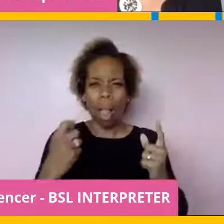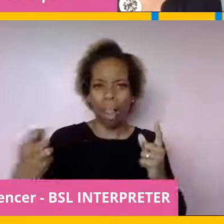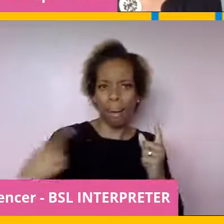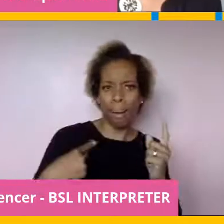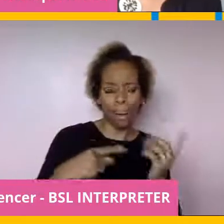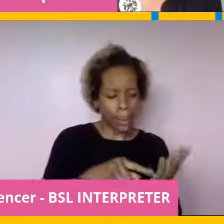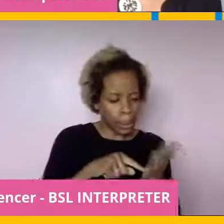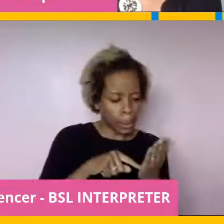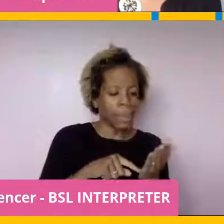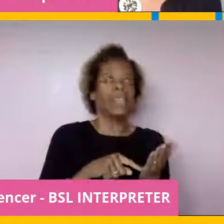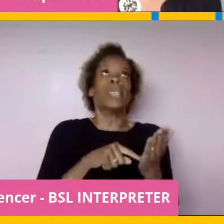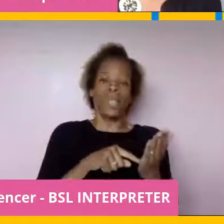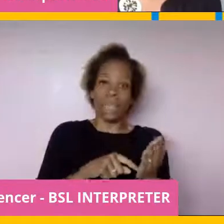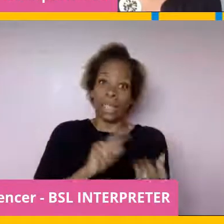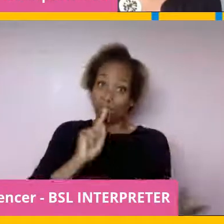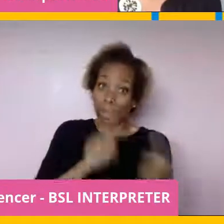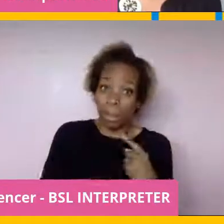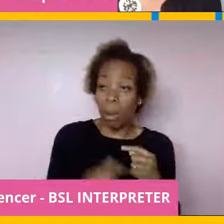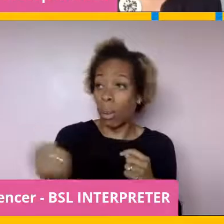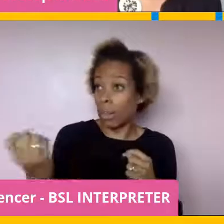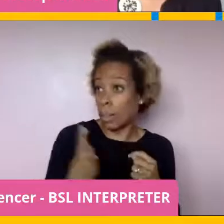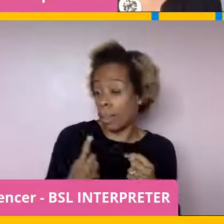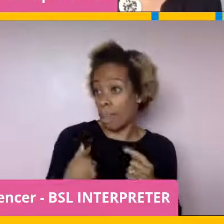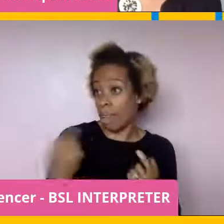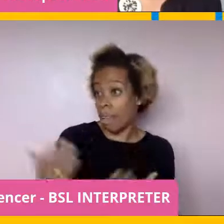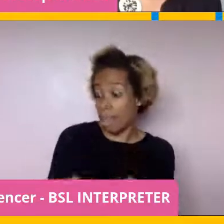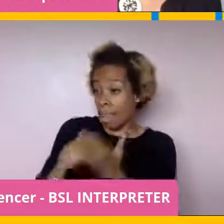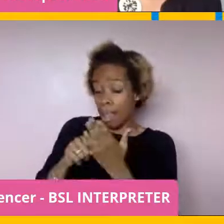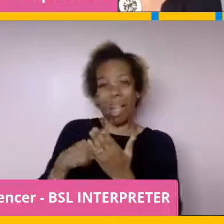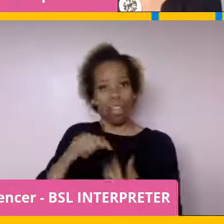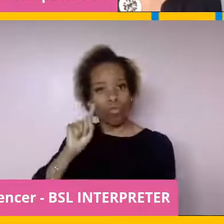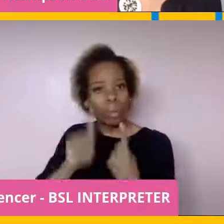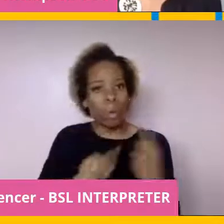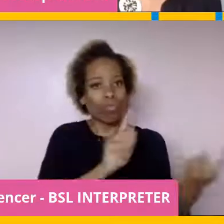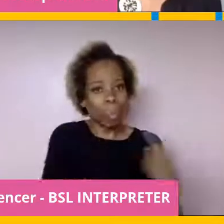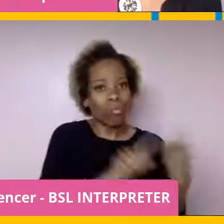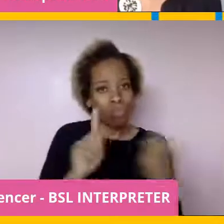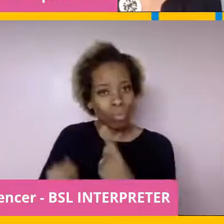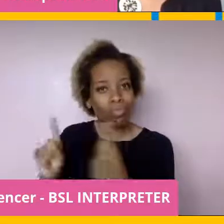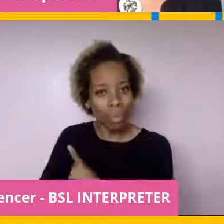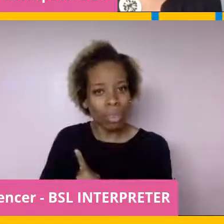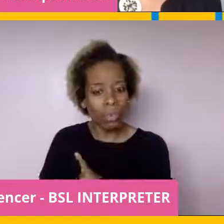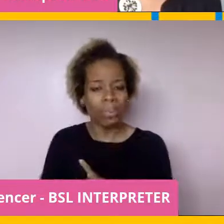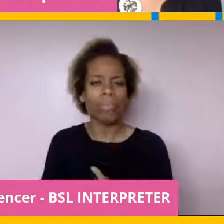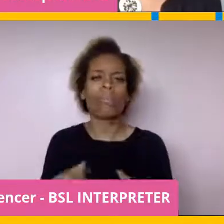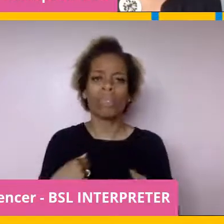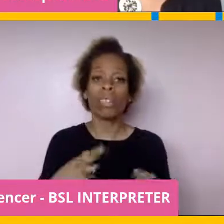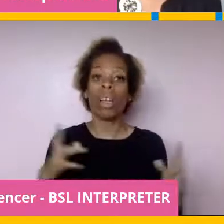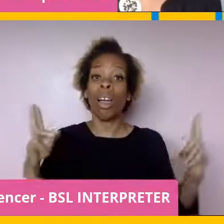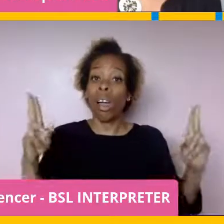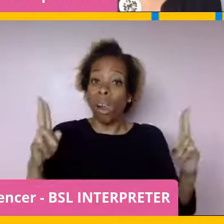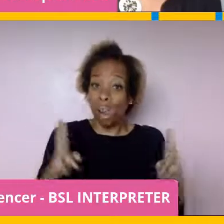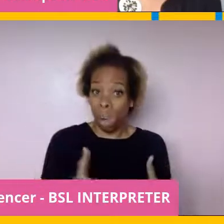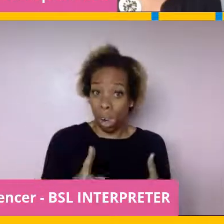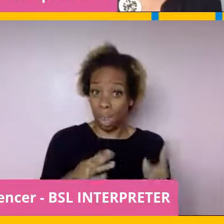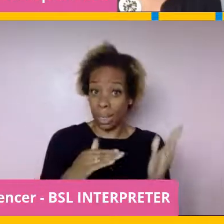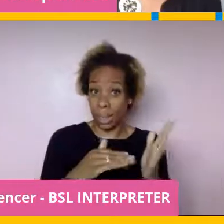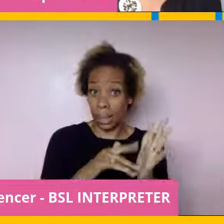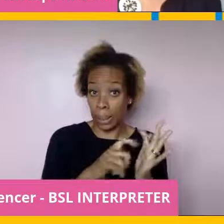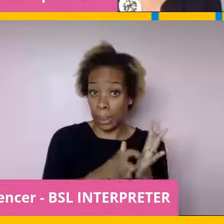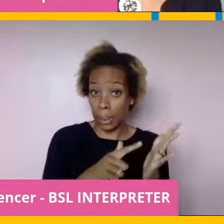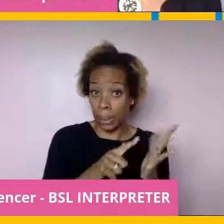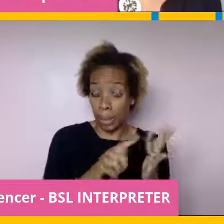respond. So we have decreased the amount of 0 hours contracts in the sector, not enough. It is still a